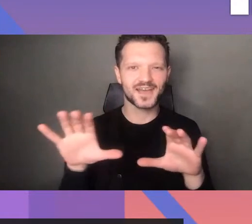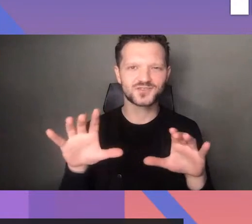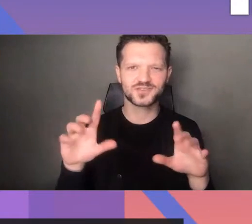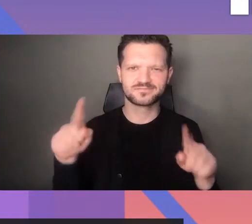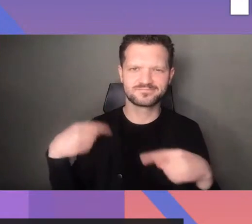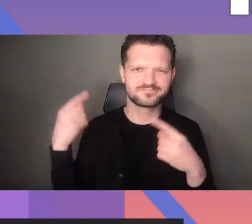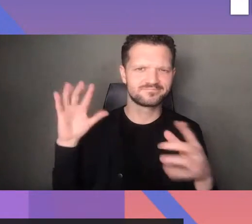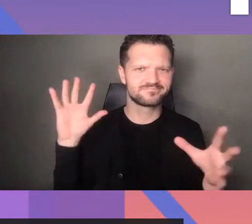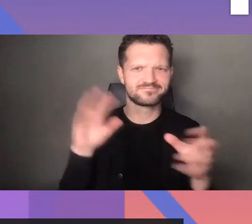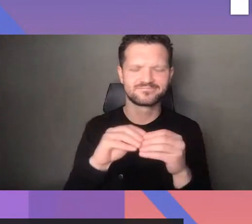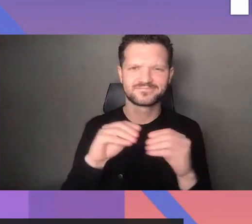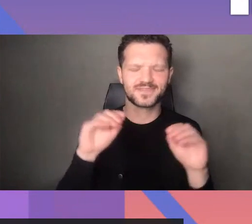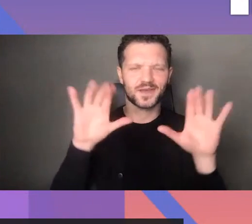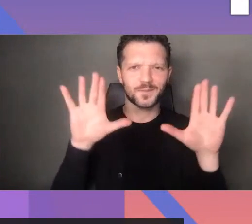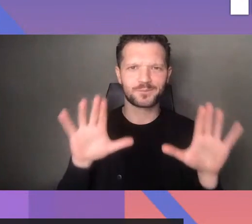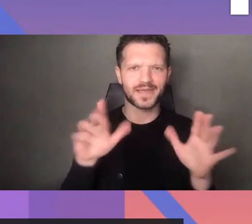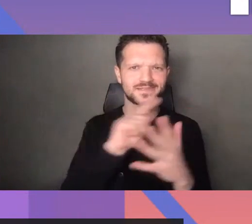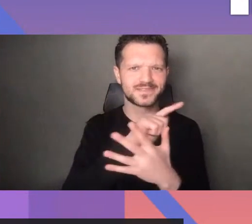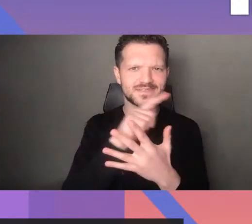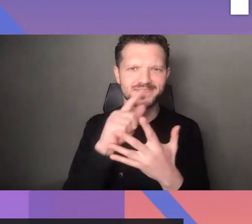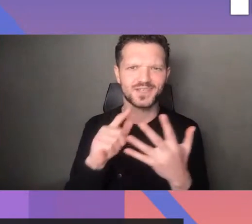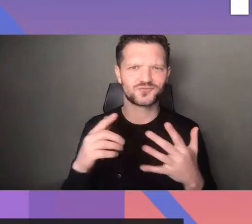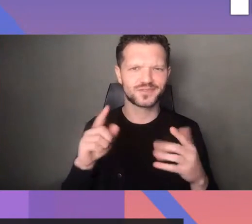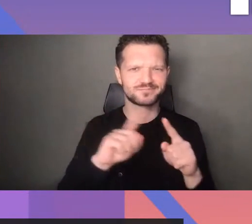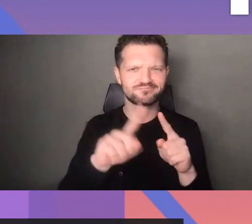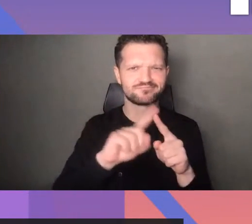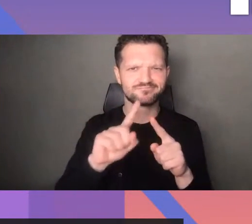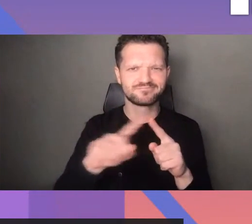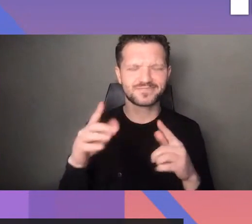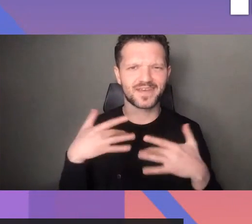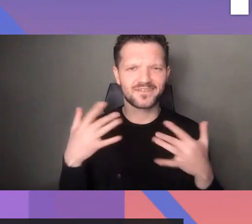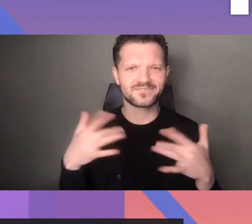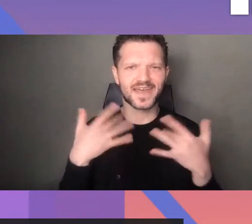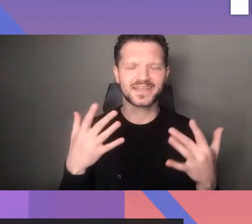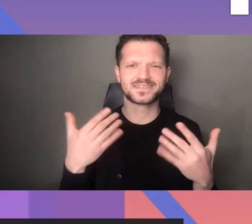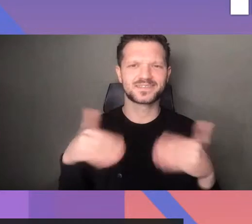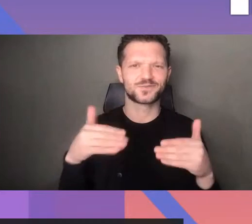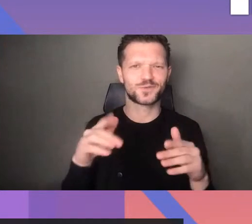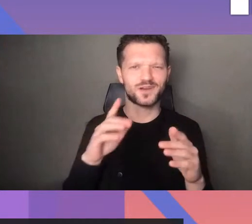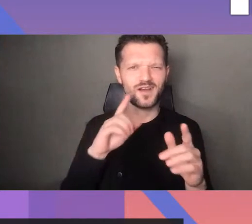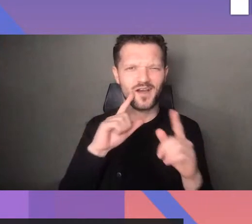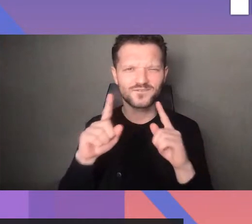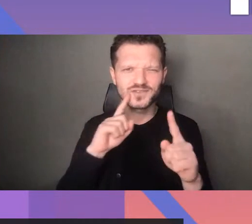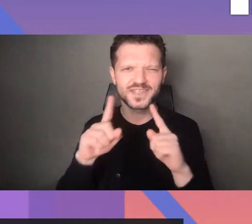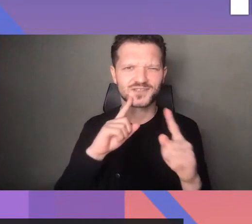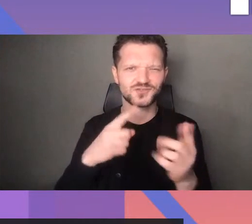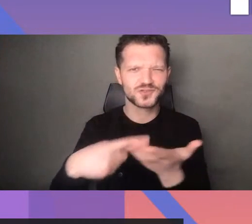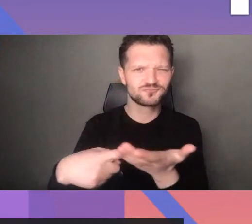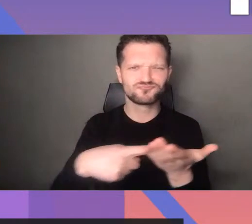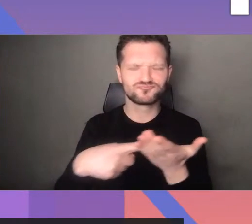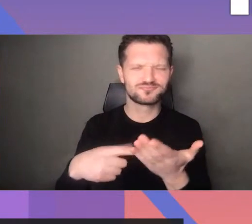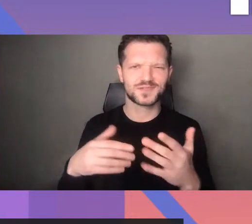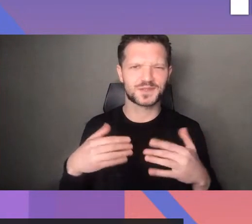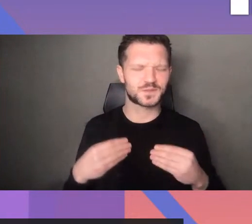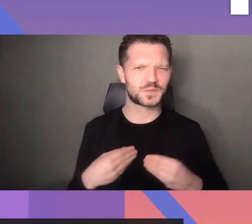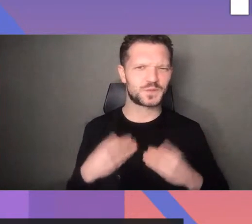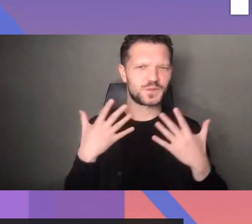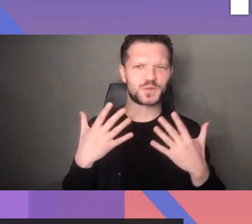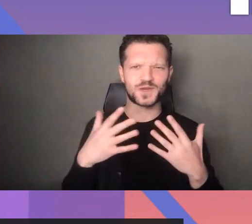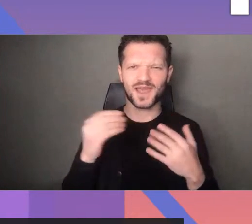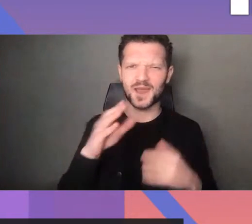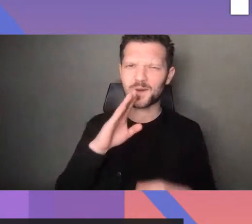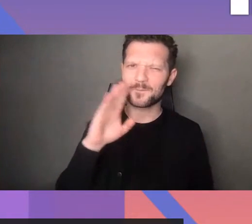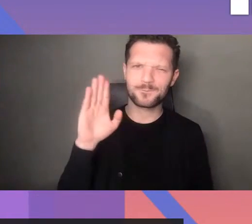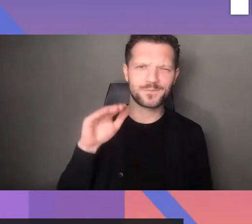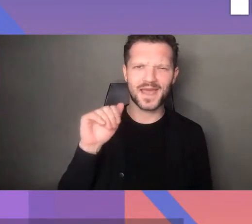amazing series of events with really inspiring conversations and amazing, wonderful, badass queer women that have